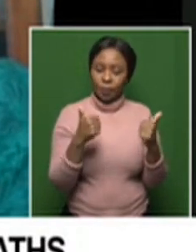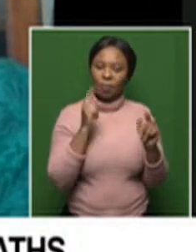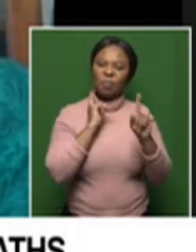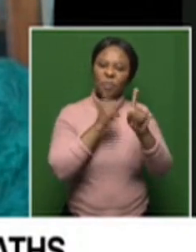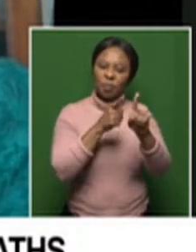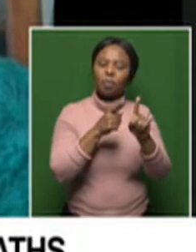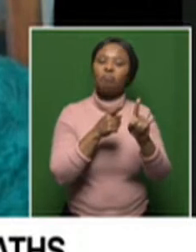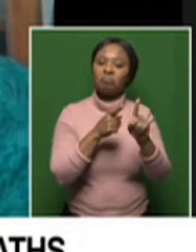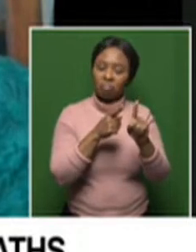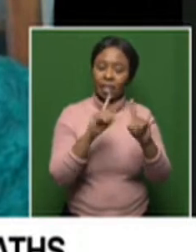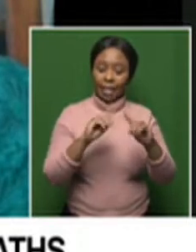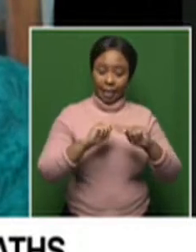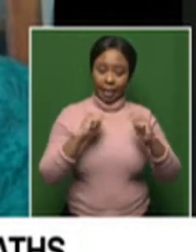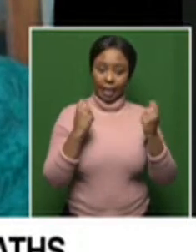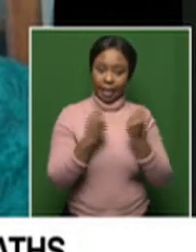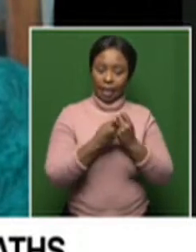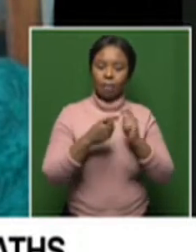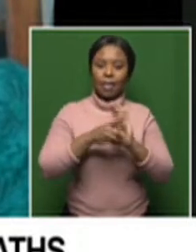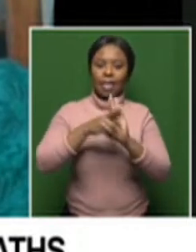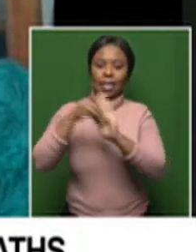has developed a team